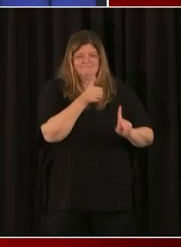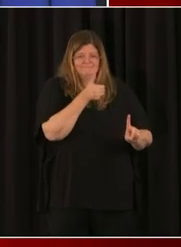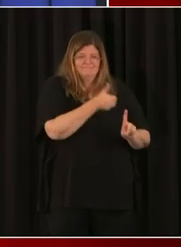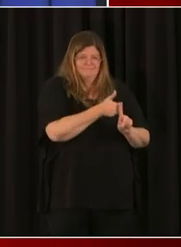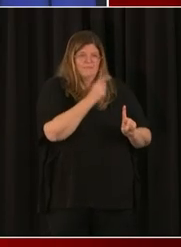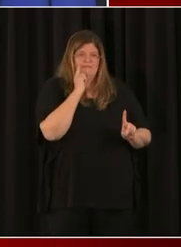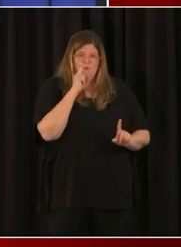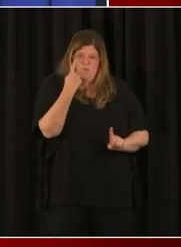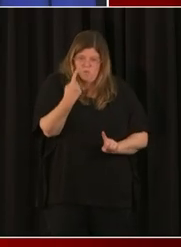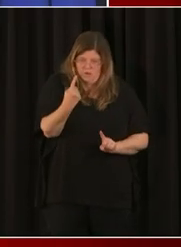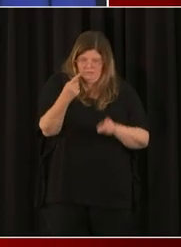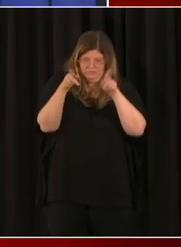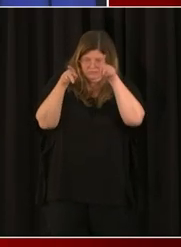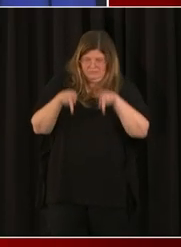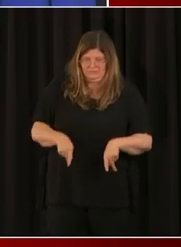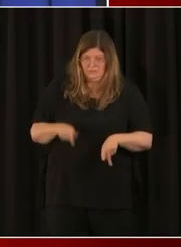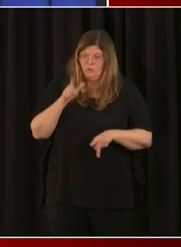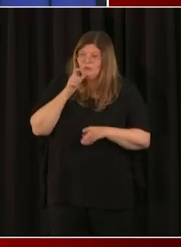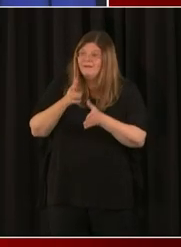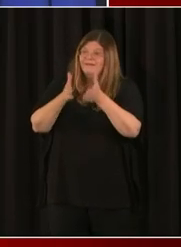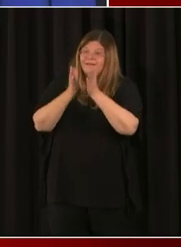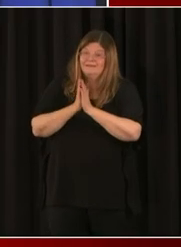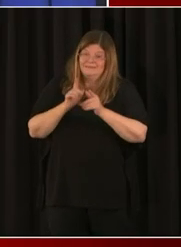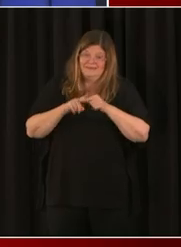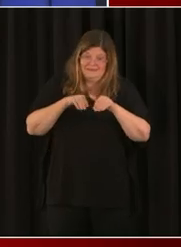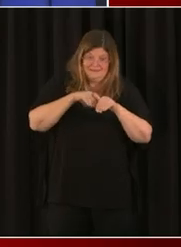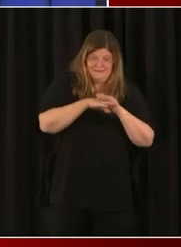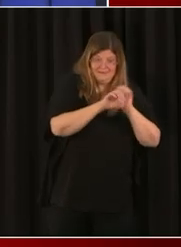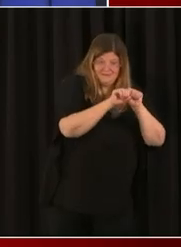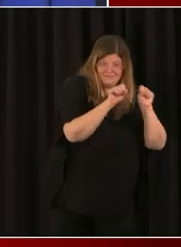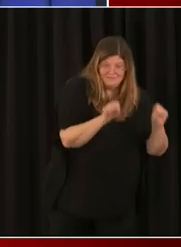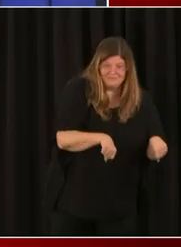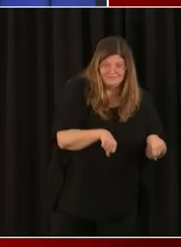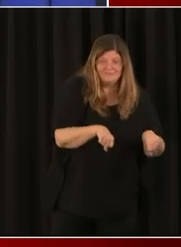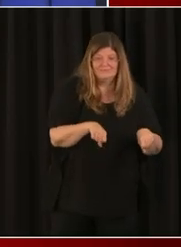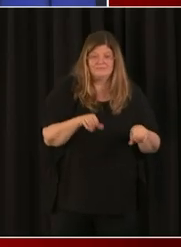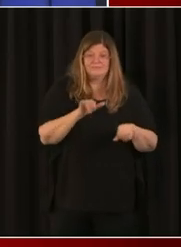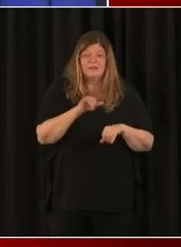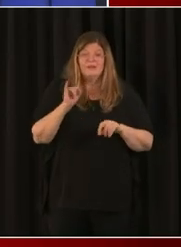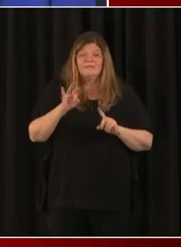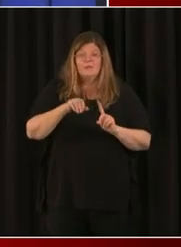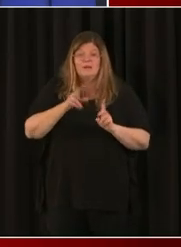only used for those that we're asking to access the system at the time.